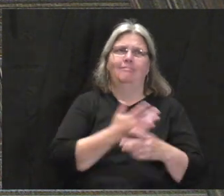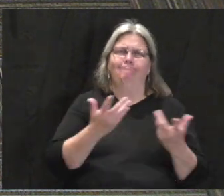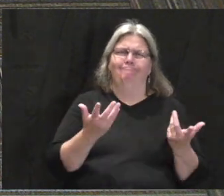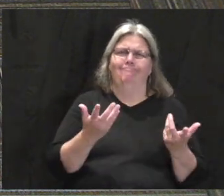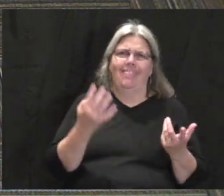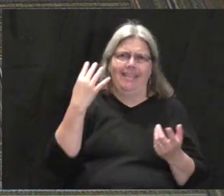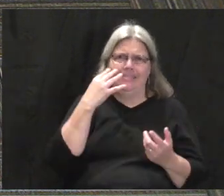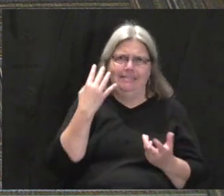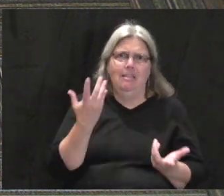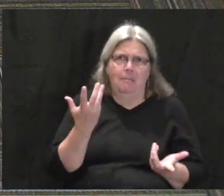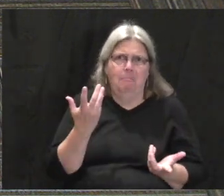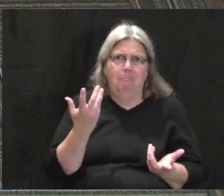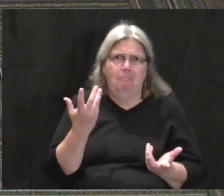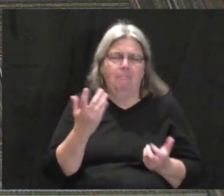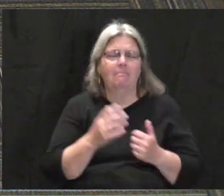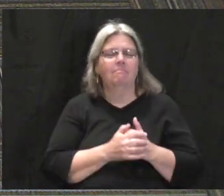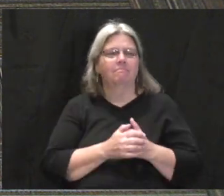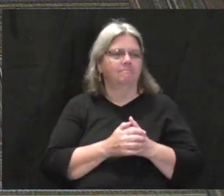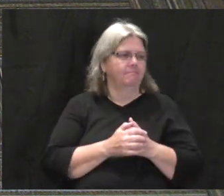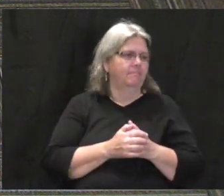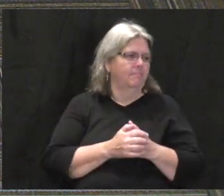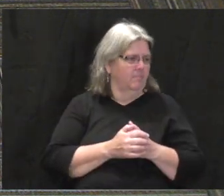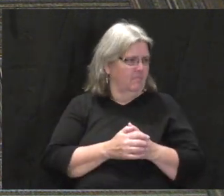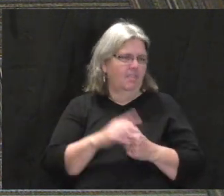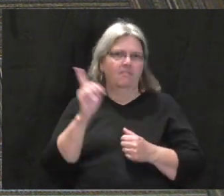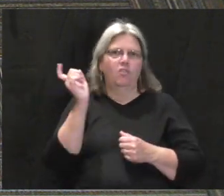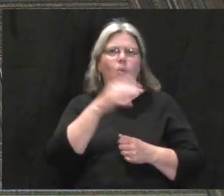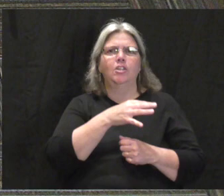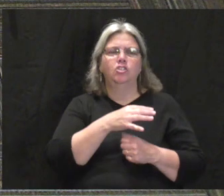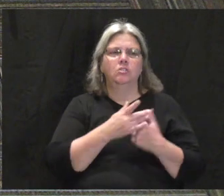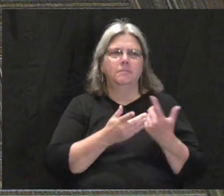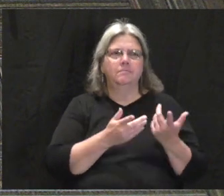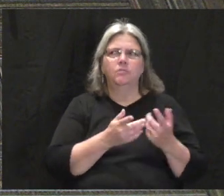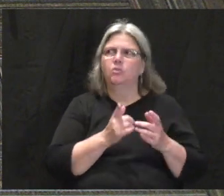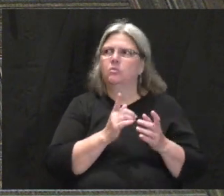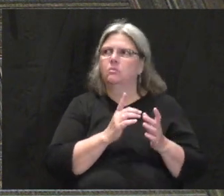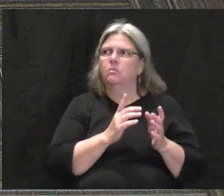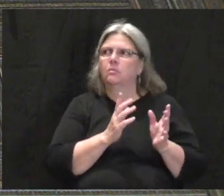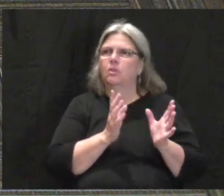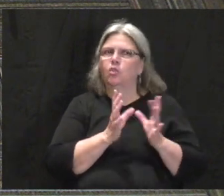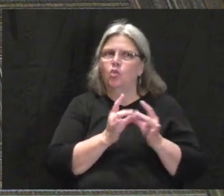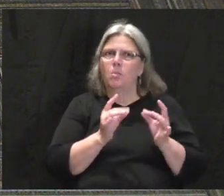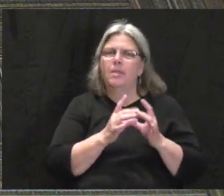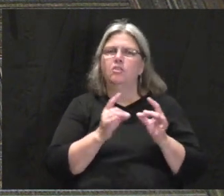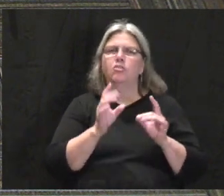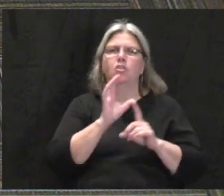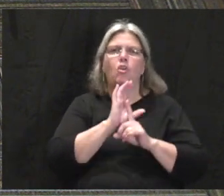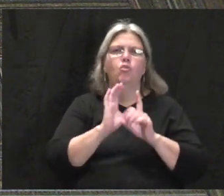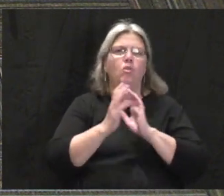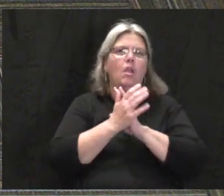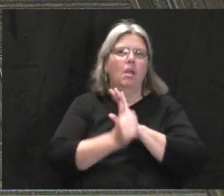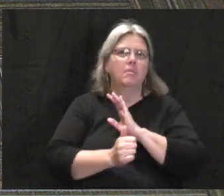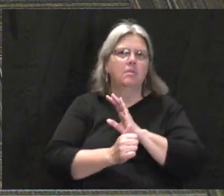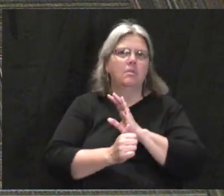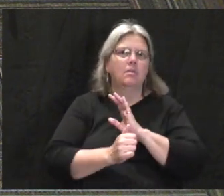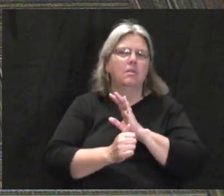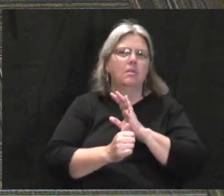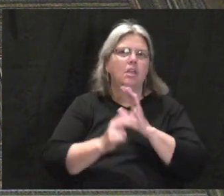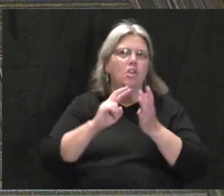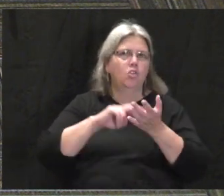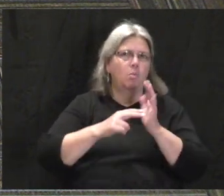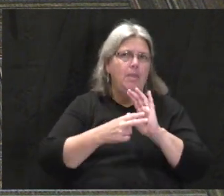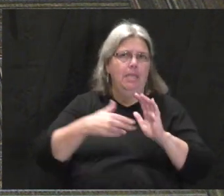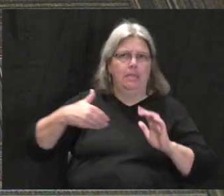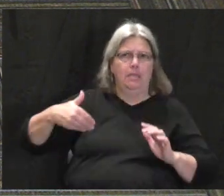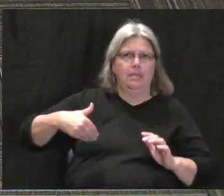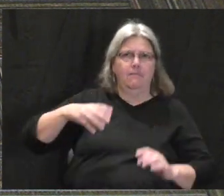Yes. So we had a session that actually focused